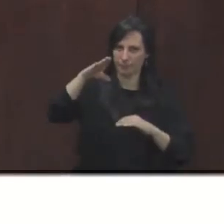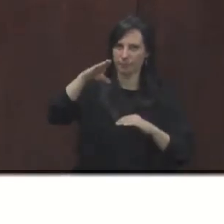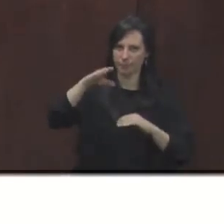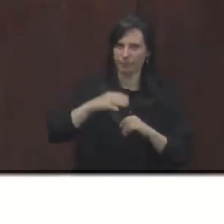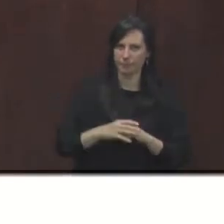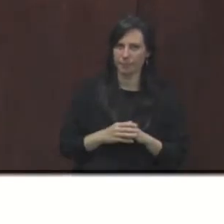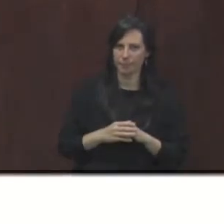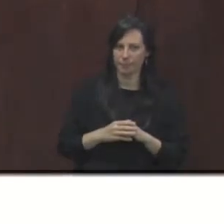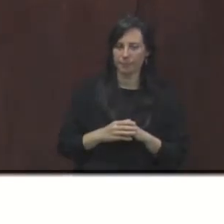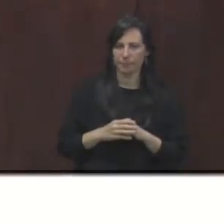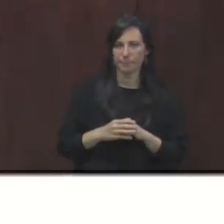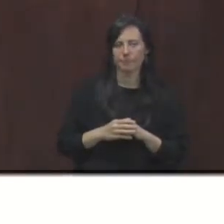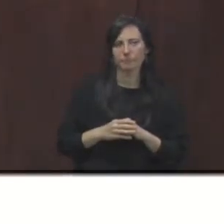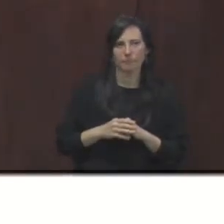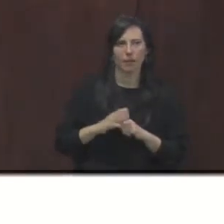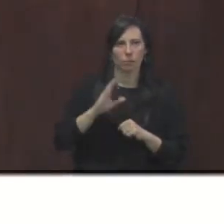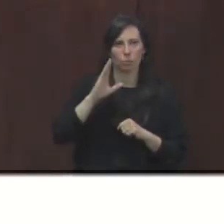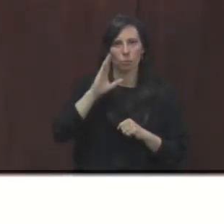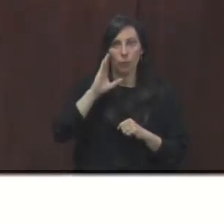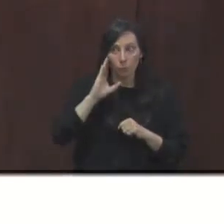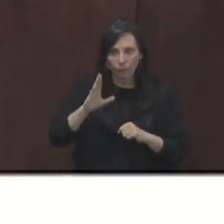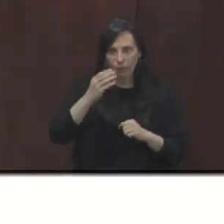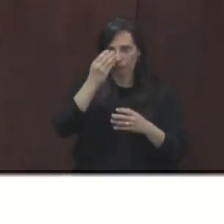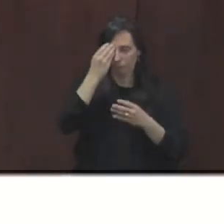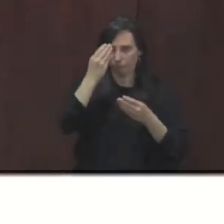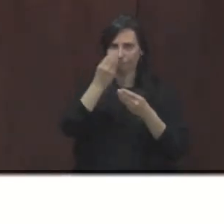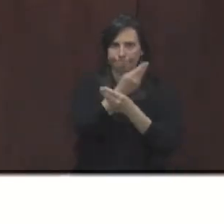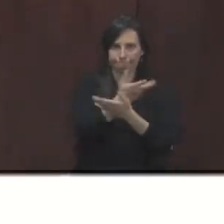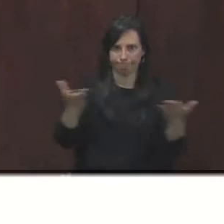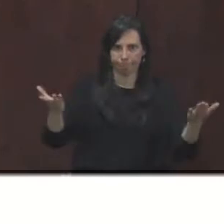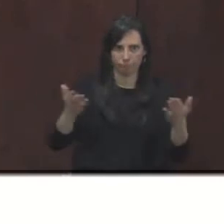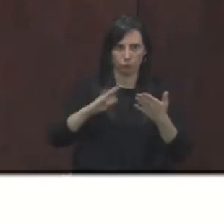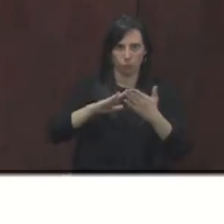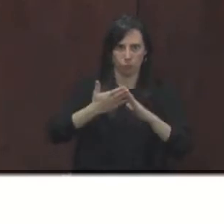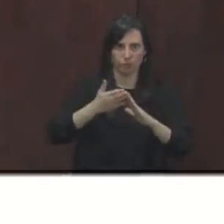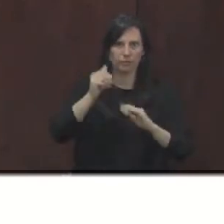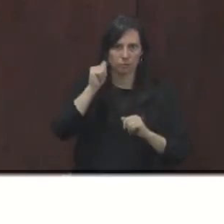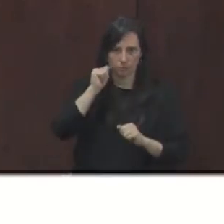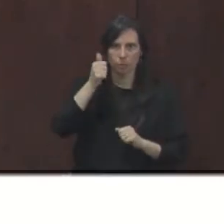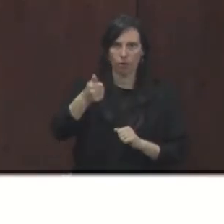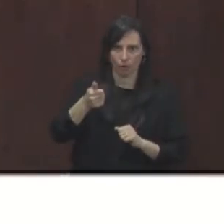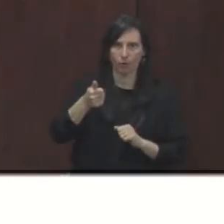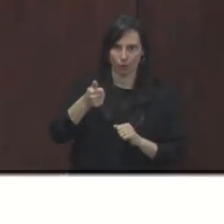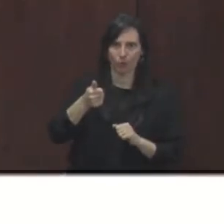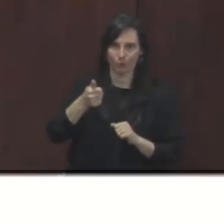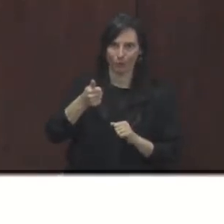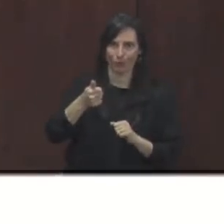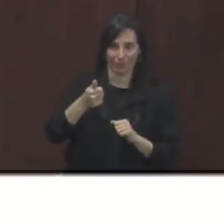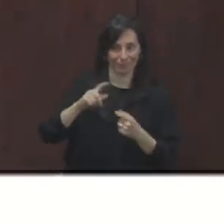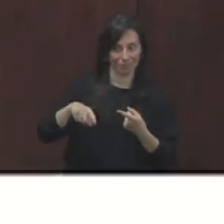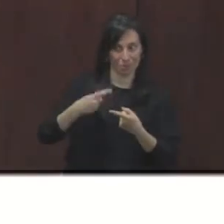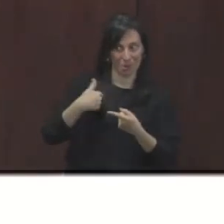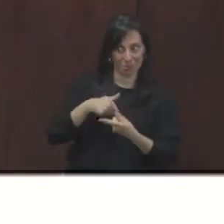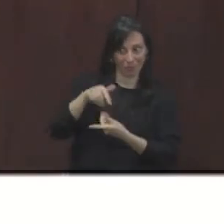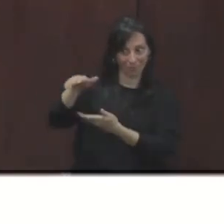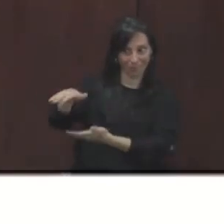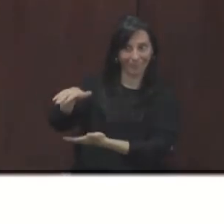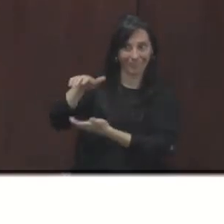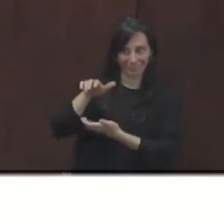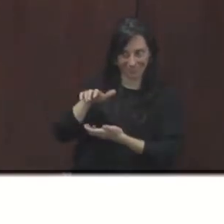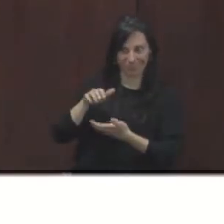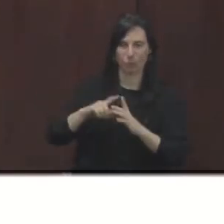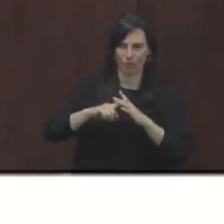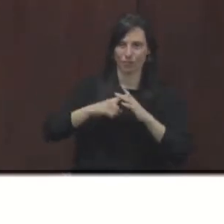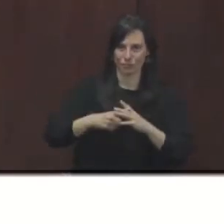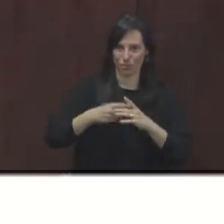our messaging for that public release by tomorrow. And when that shipment comes in, be able to start alerting to